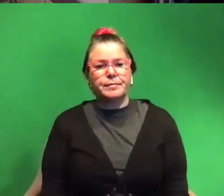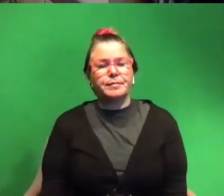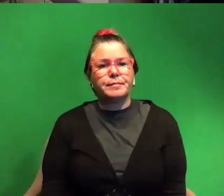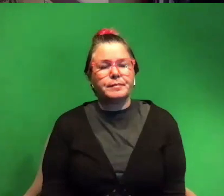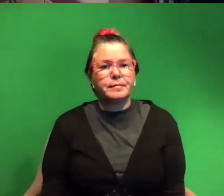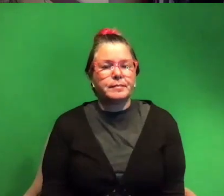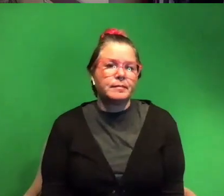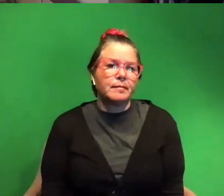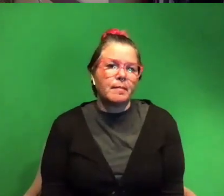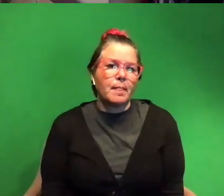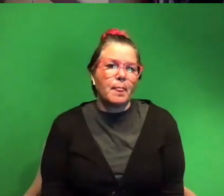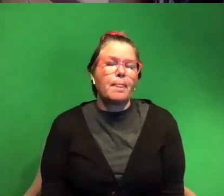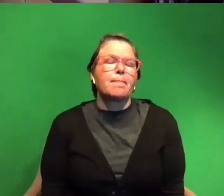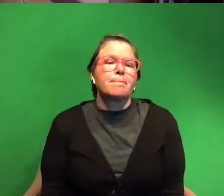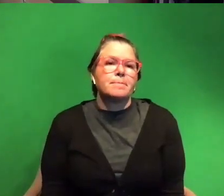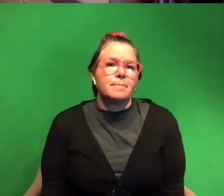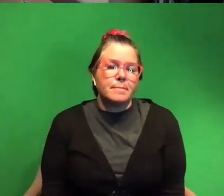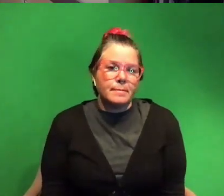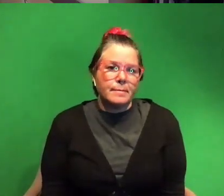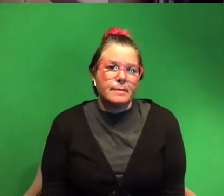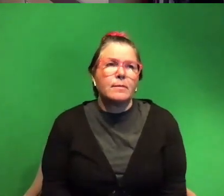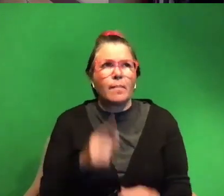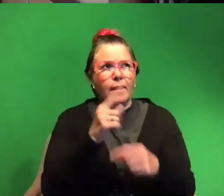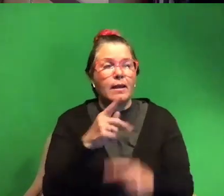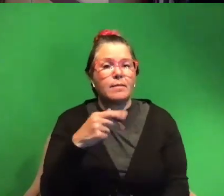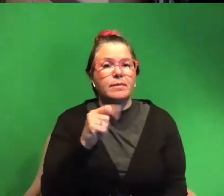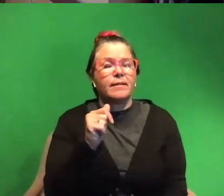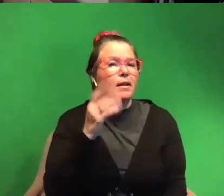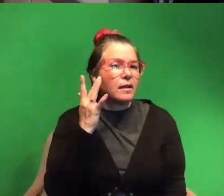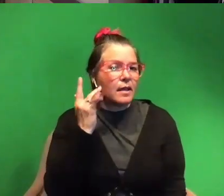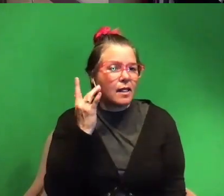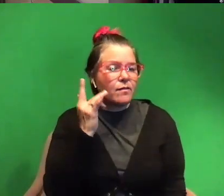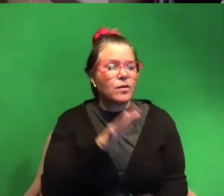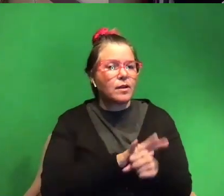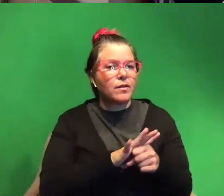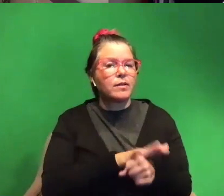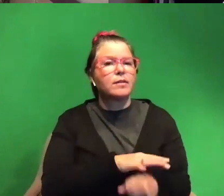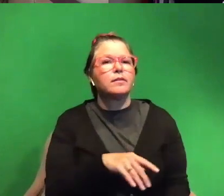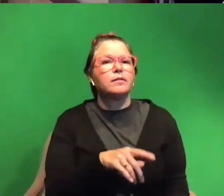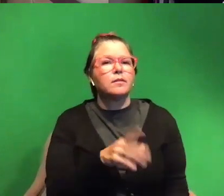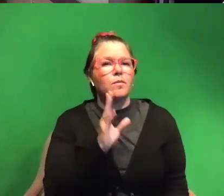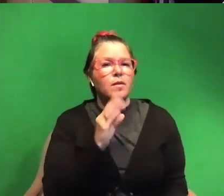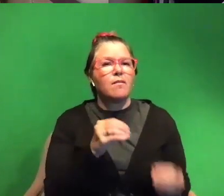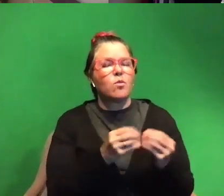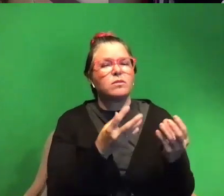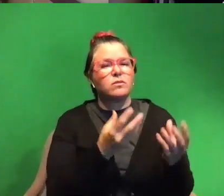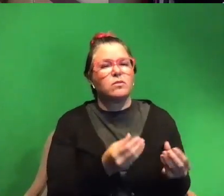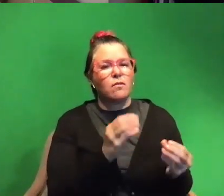common. So if you're thinking the Pacific, like California region, you guys are going to have more soft